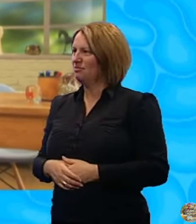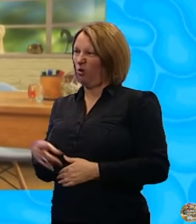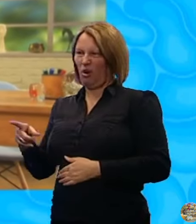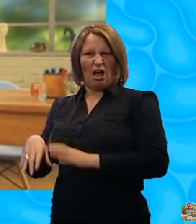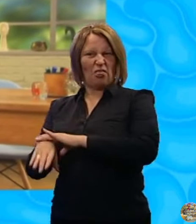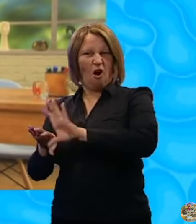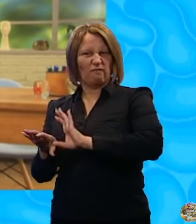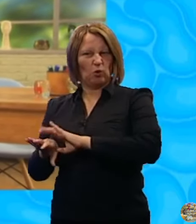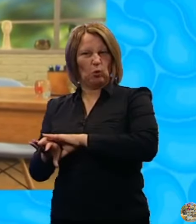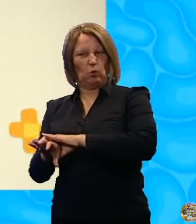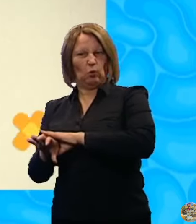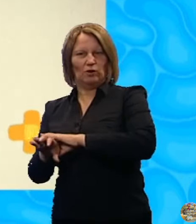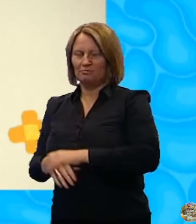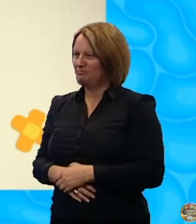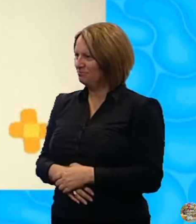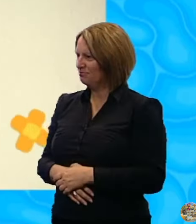I'd better get this off.